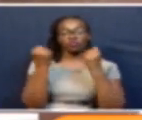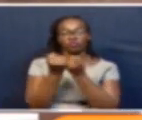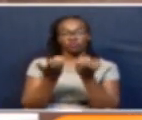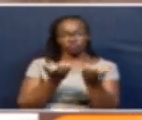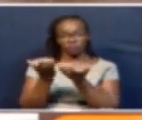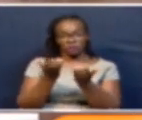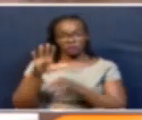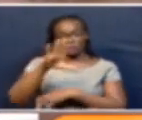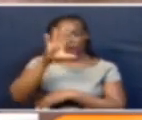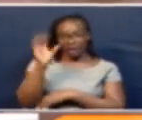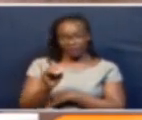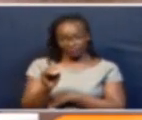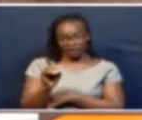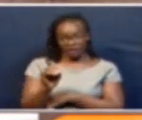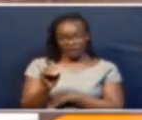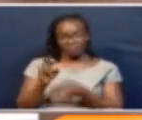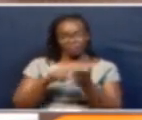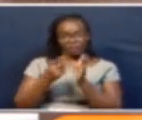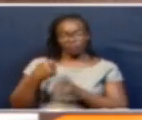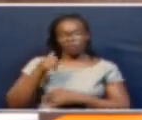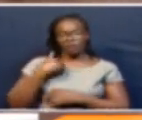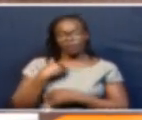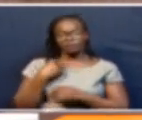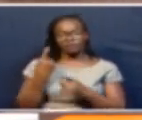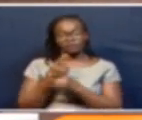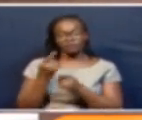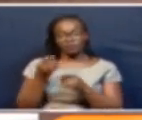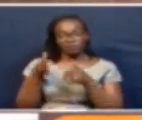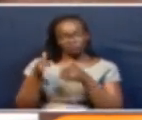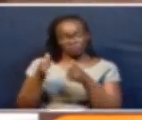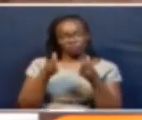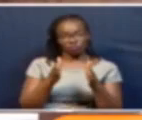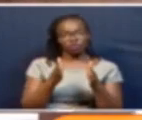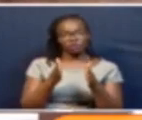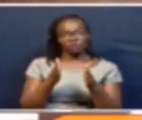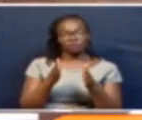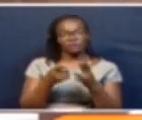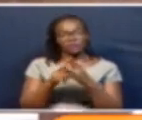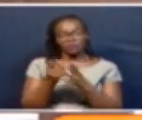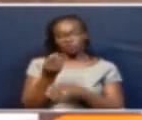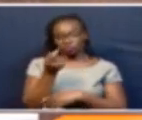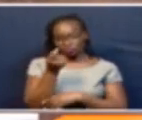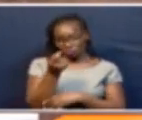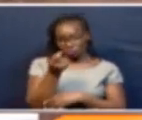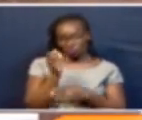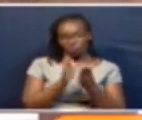in Africa. Typically, we'll have a staggered approach to investing. So we will start small with investments of 200,000 to 400,000